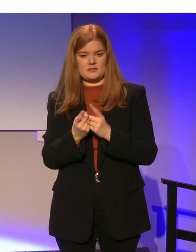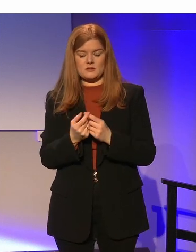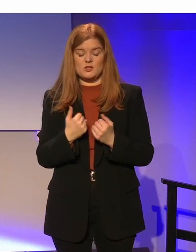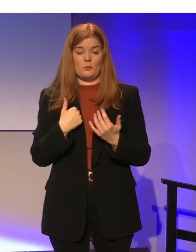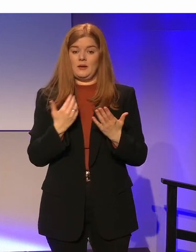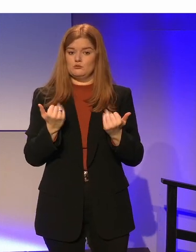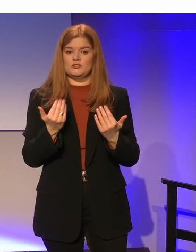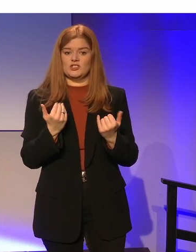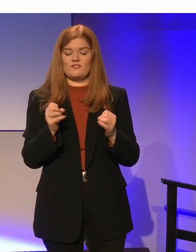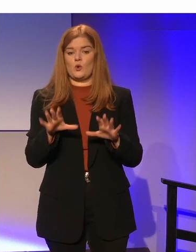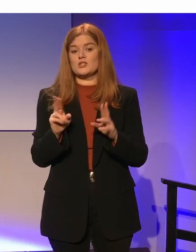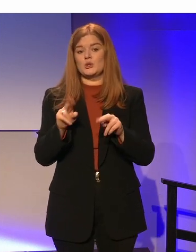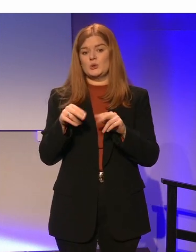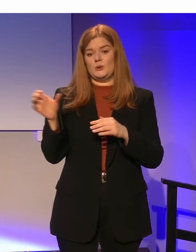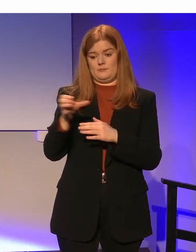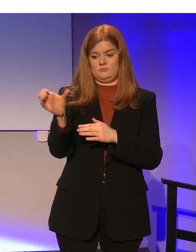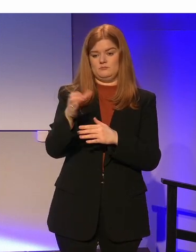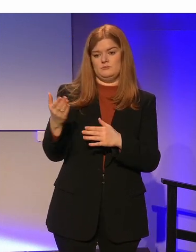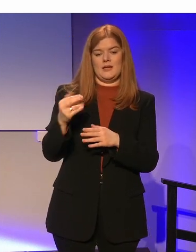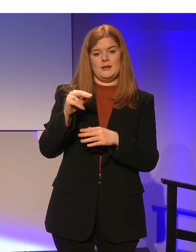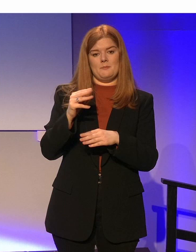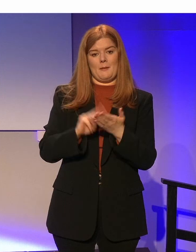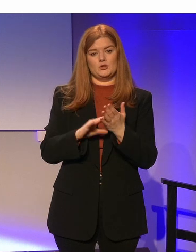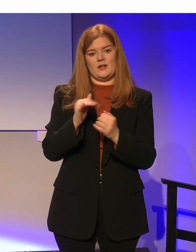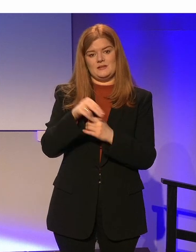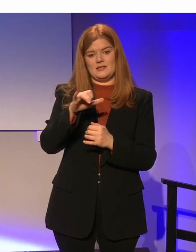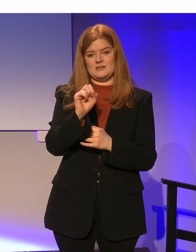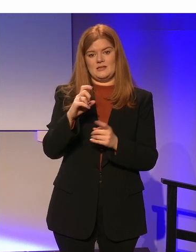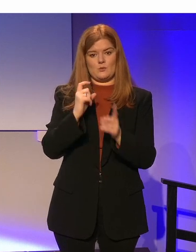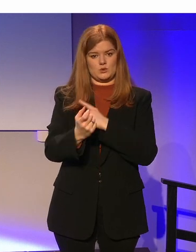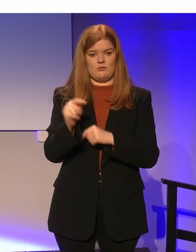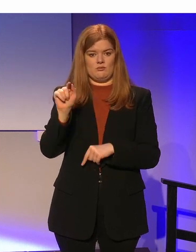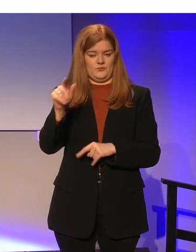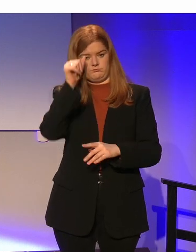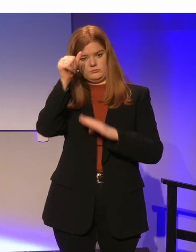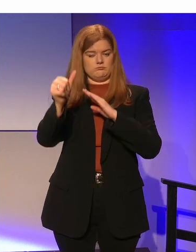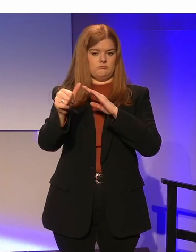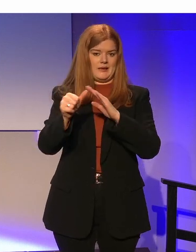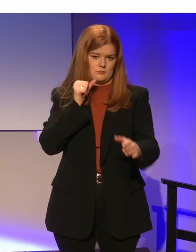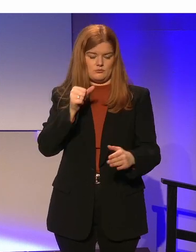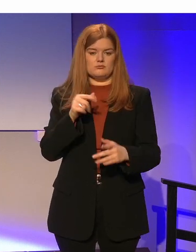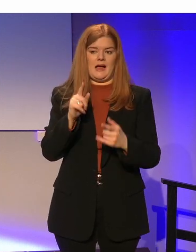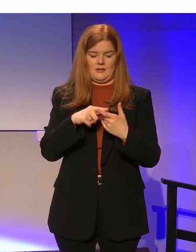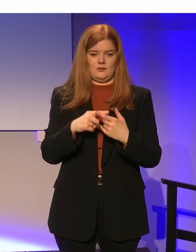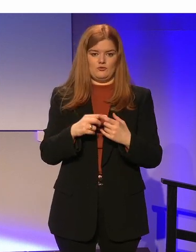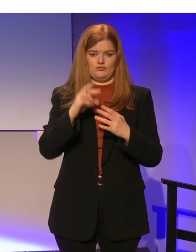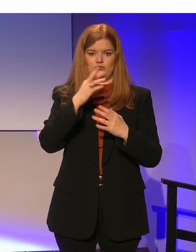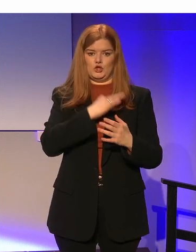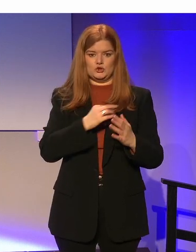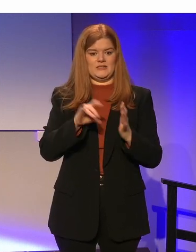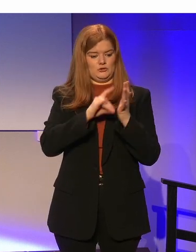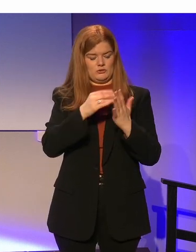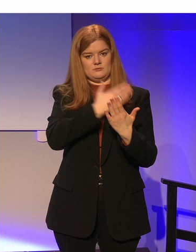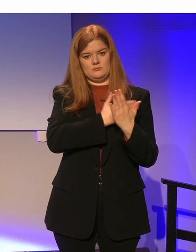I welcome as well the newly appointed members of the NCSE Council. Their expertise and their distinguished track record will